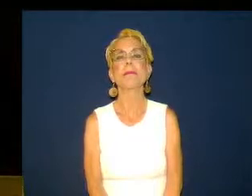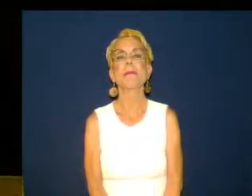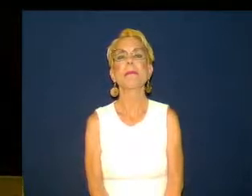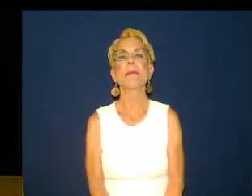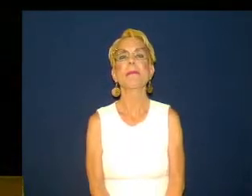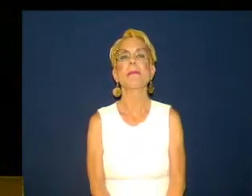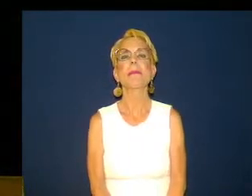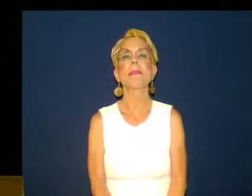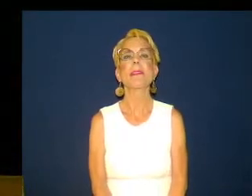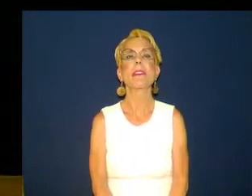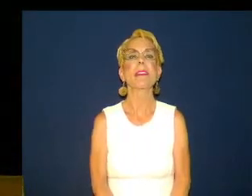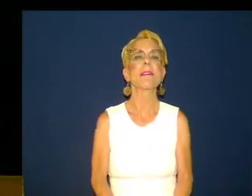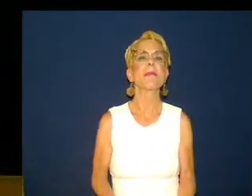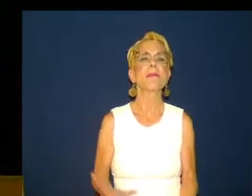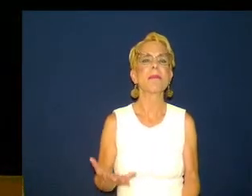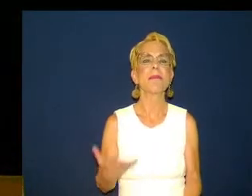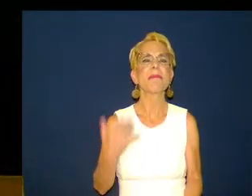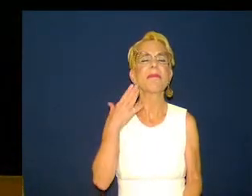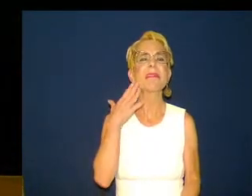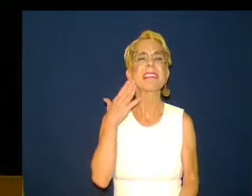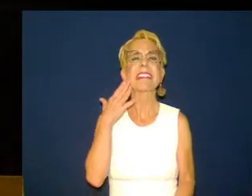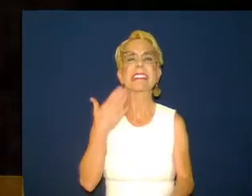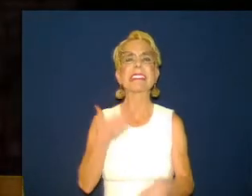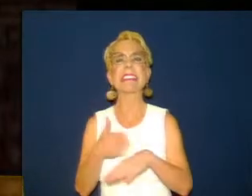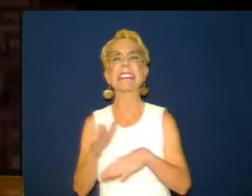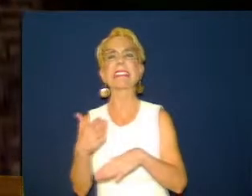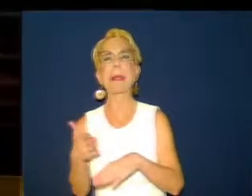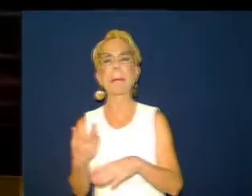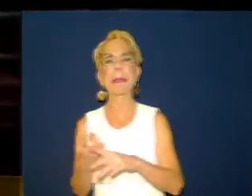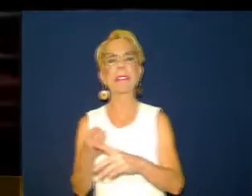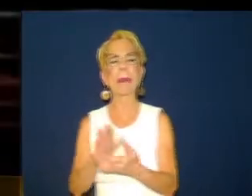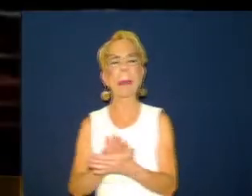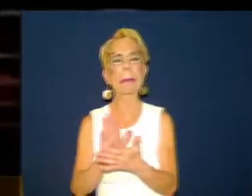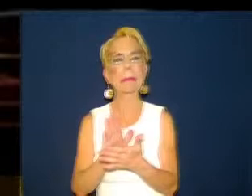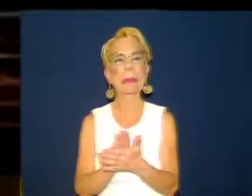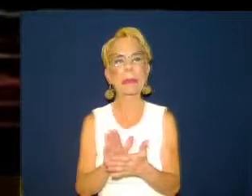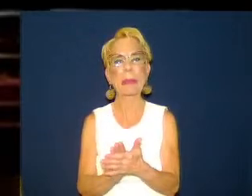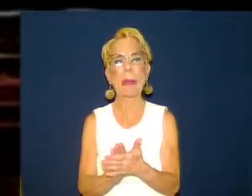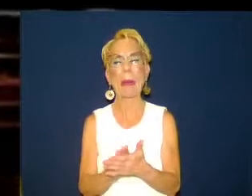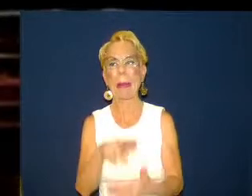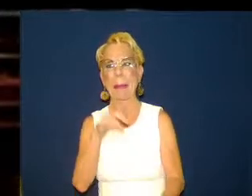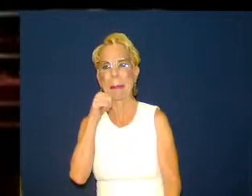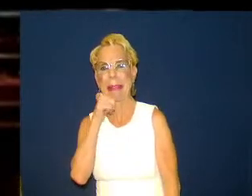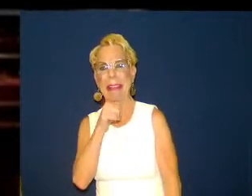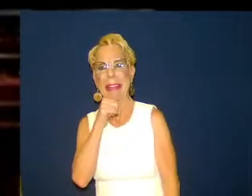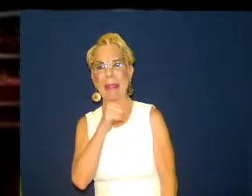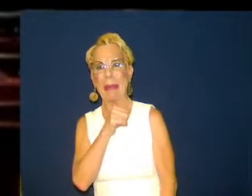dismissed from drama school with a note that read, "Wasting her time, she's too shy to put her best foot forward."